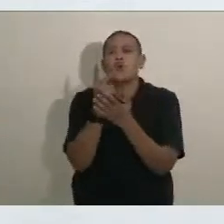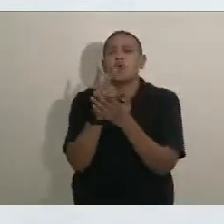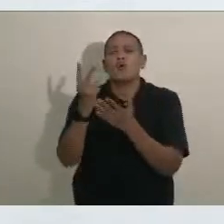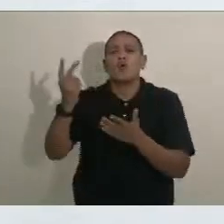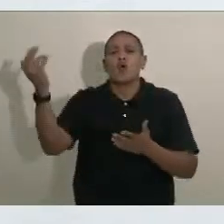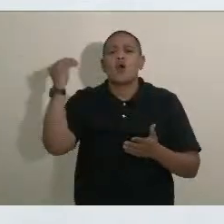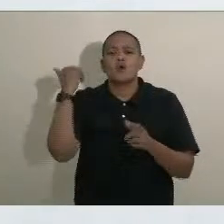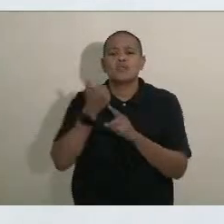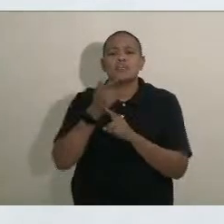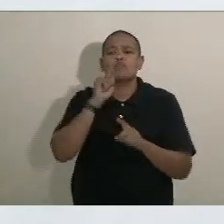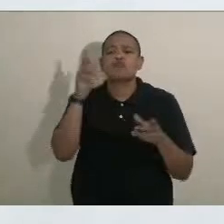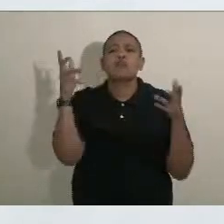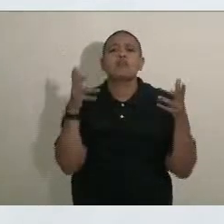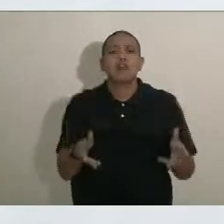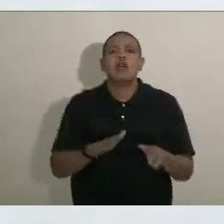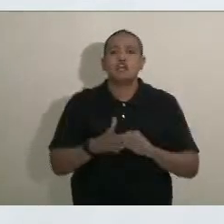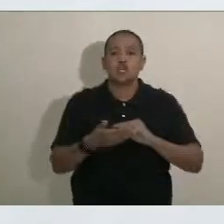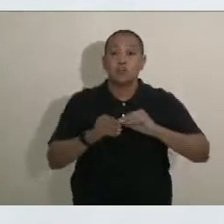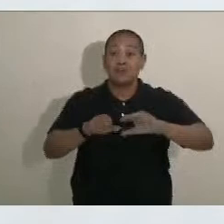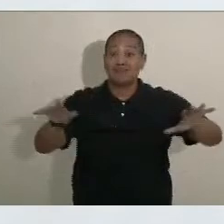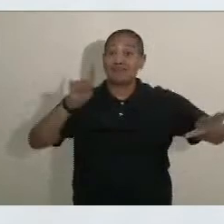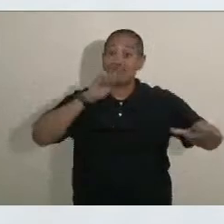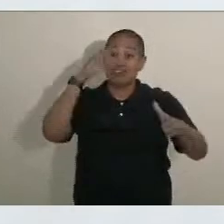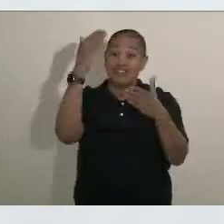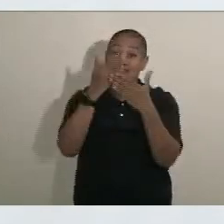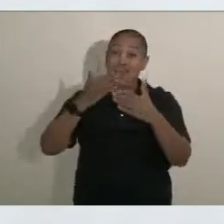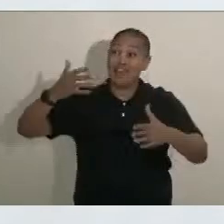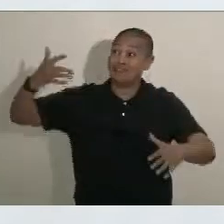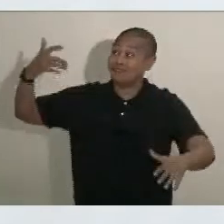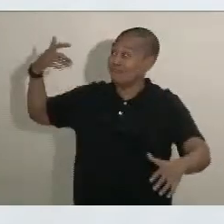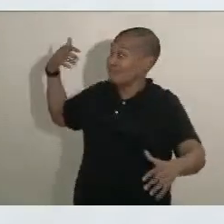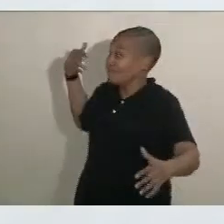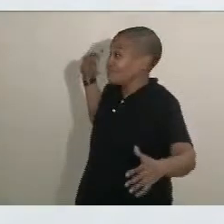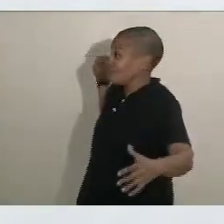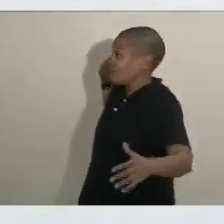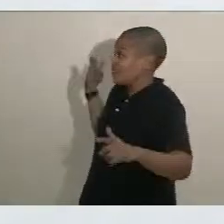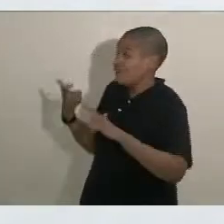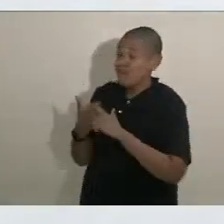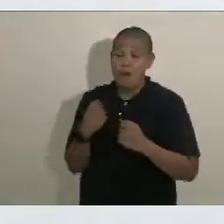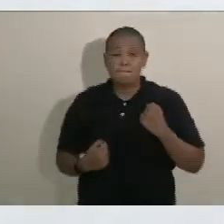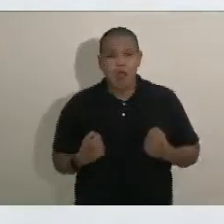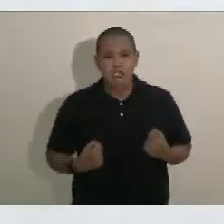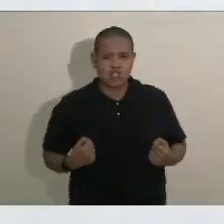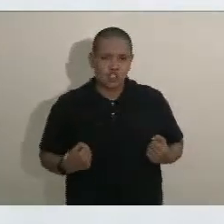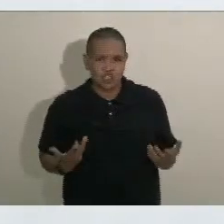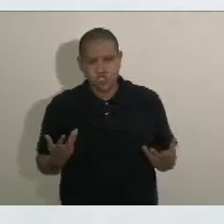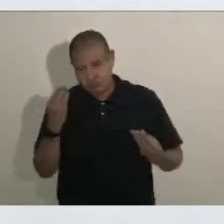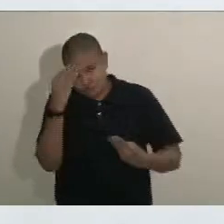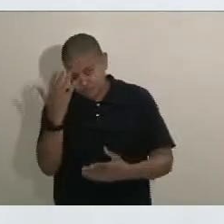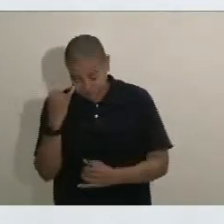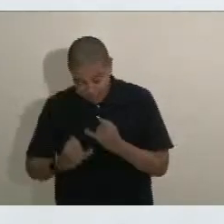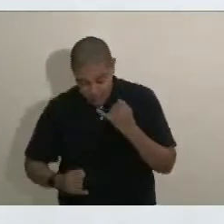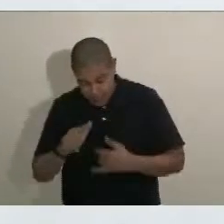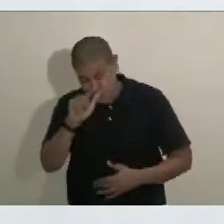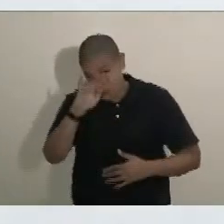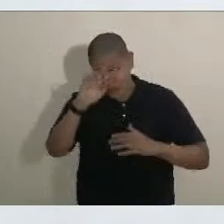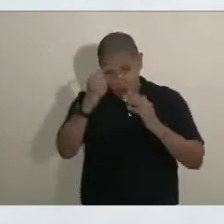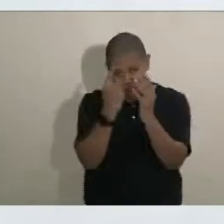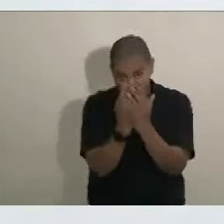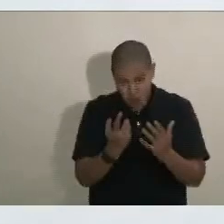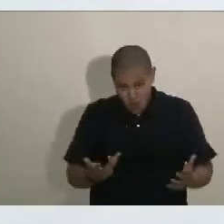is present in Jamaica. In fact, it's present from as far back as March. In the last 24